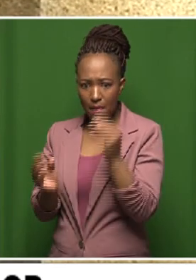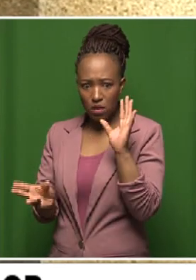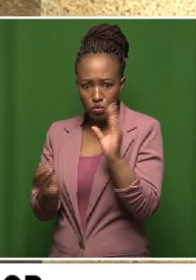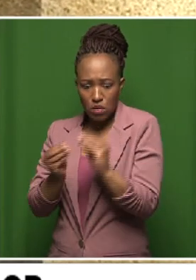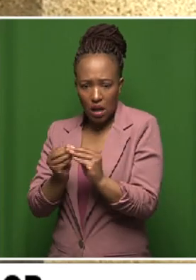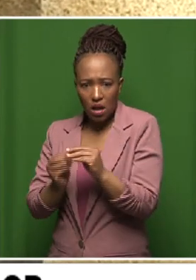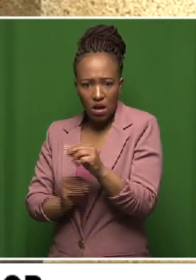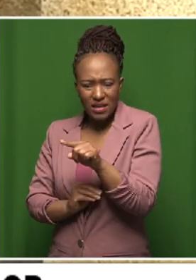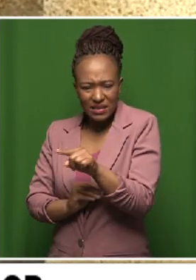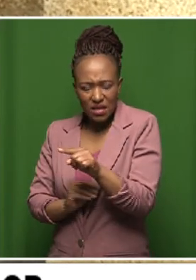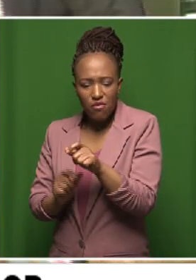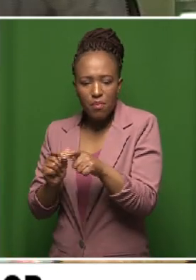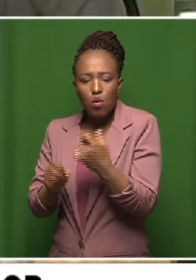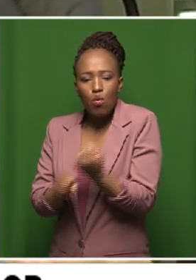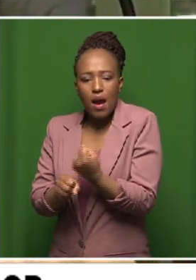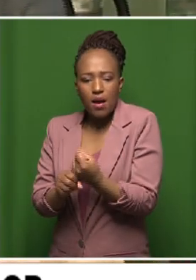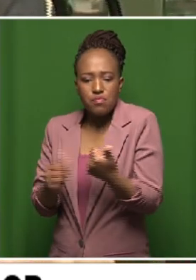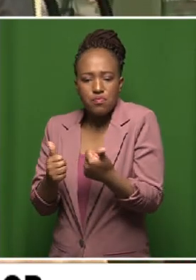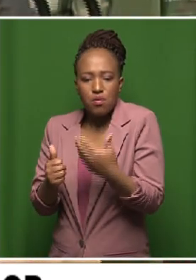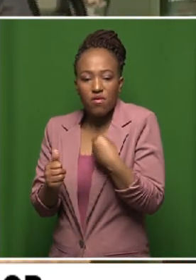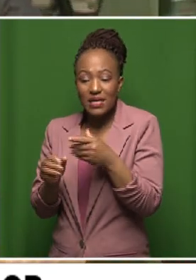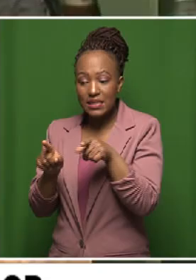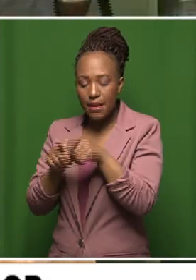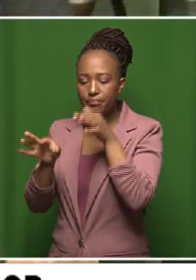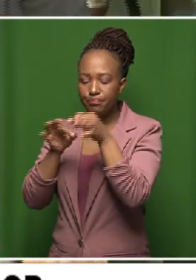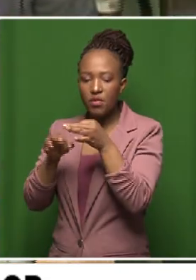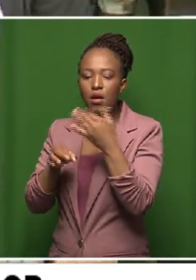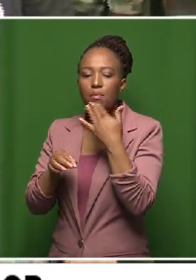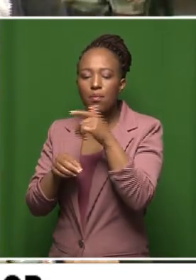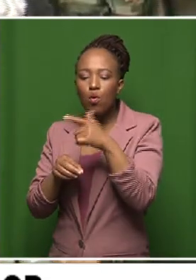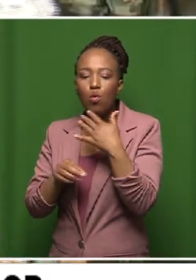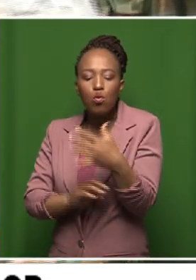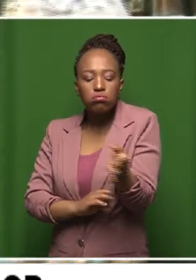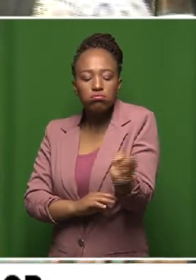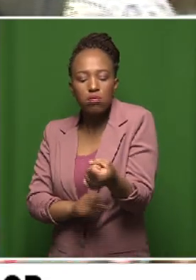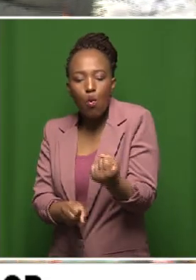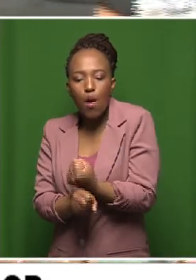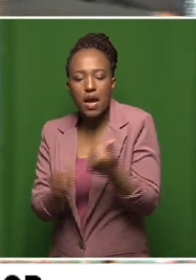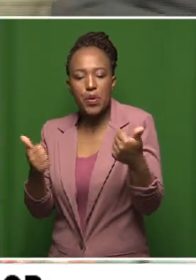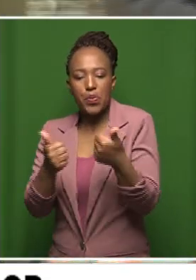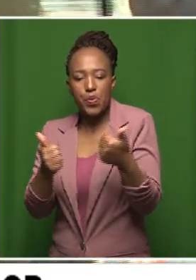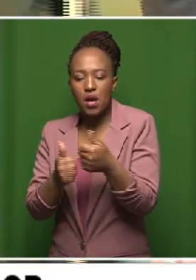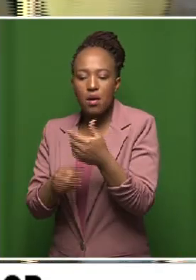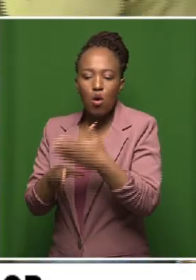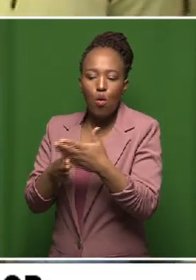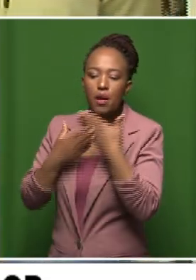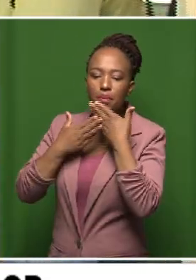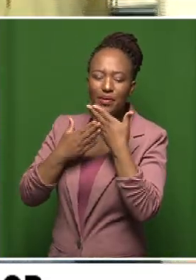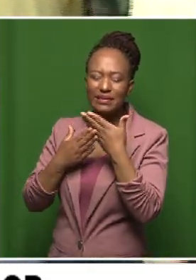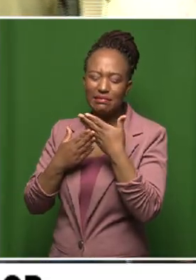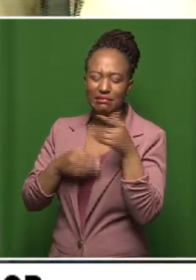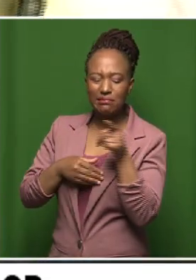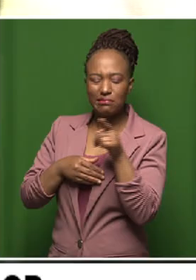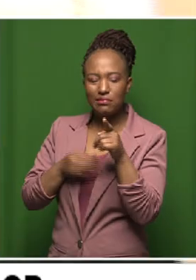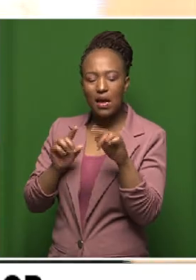employed people. And I mean, the definition of employed is also something to look at. So, I mean, this is not good for a country that